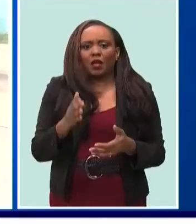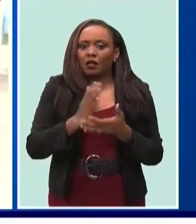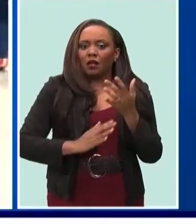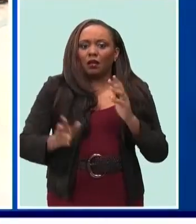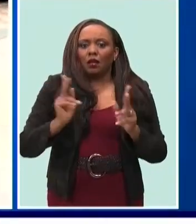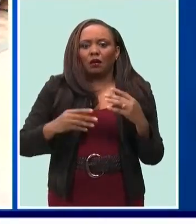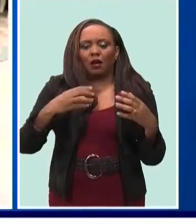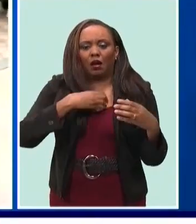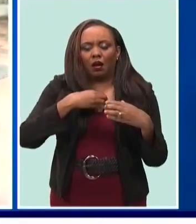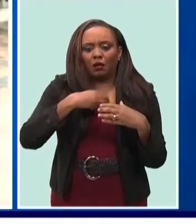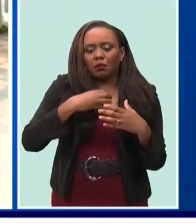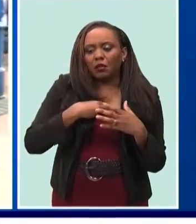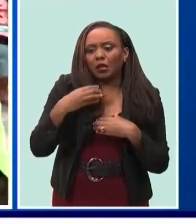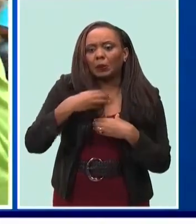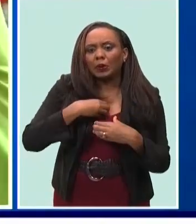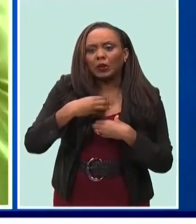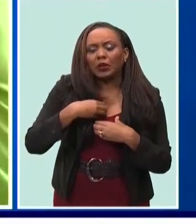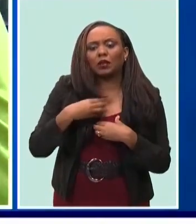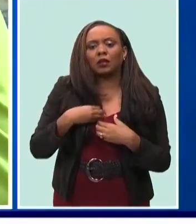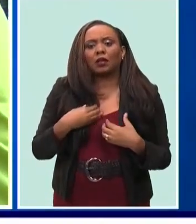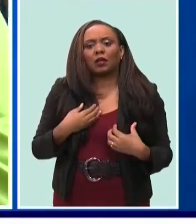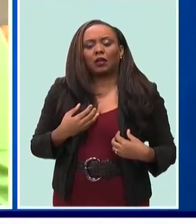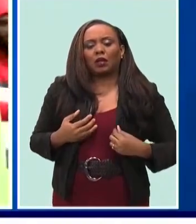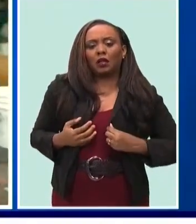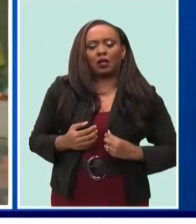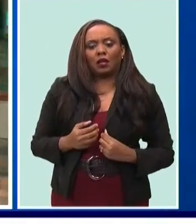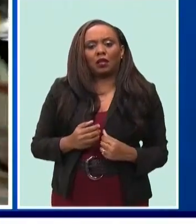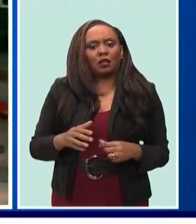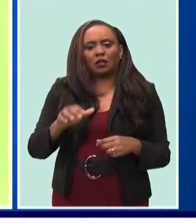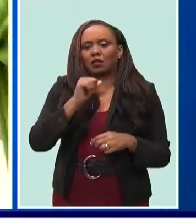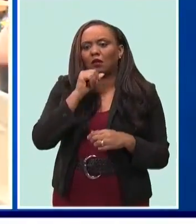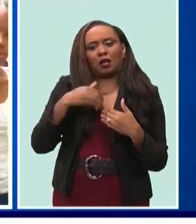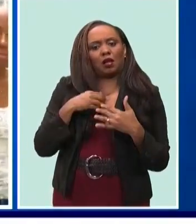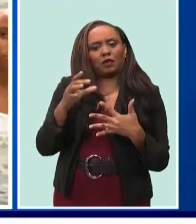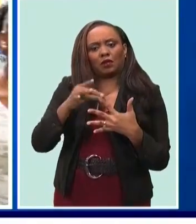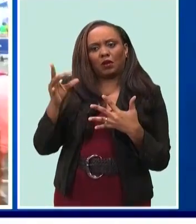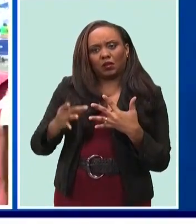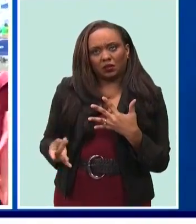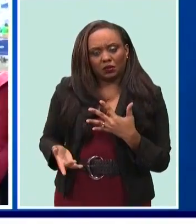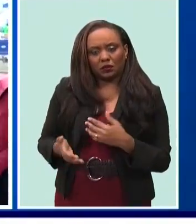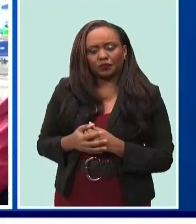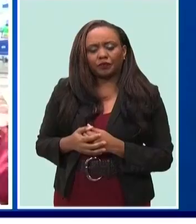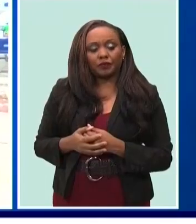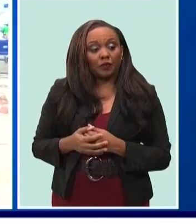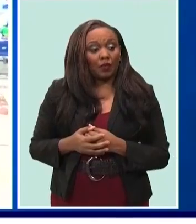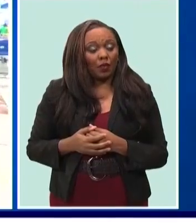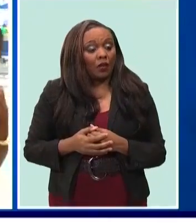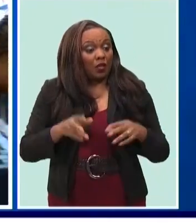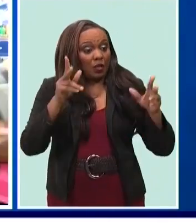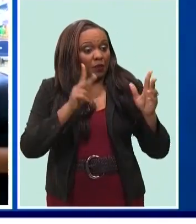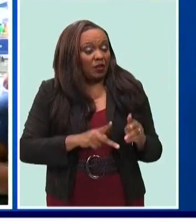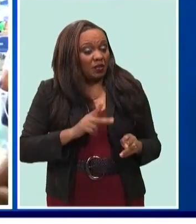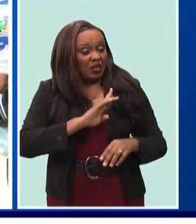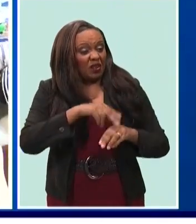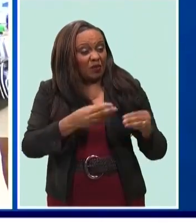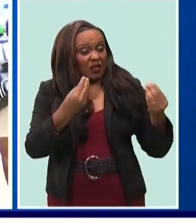usual suppliers have so far not offered an alternative. They tell me they're waiting to see what's available.